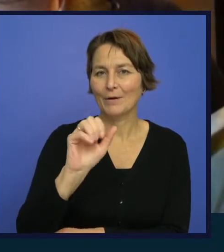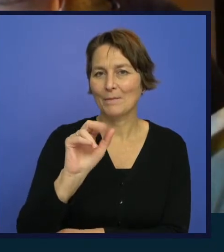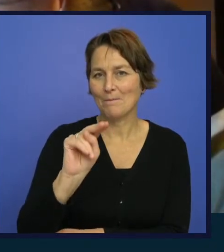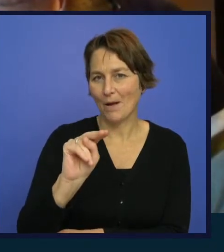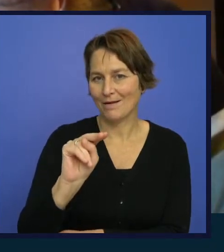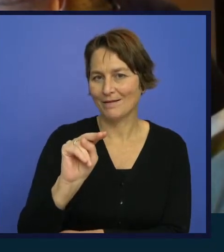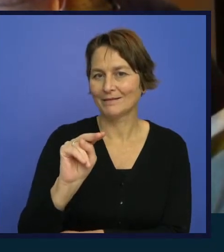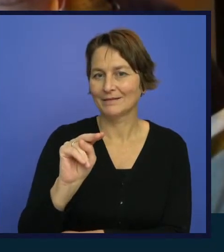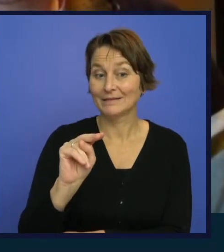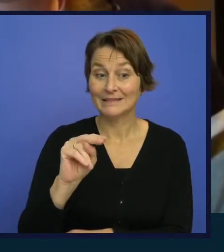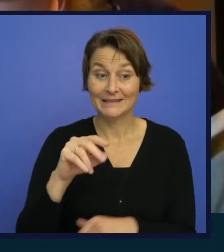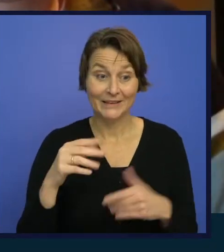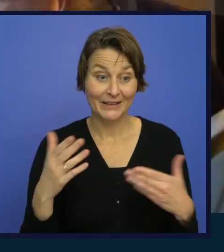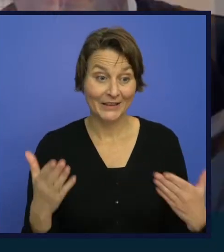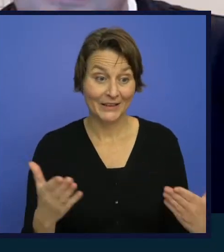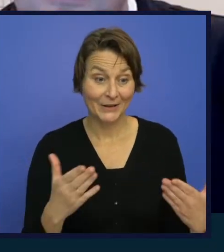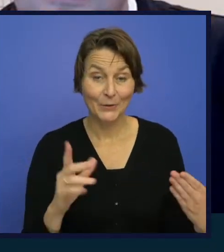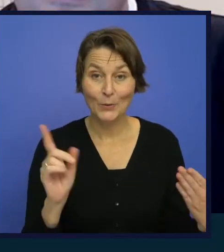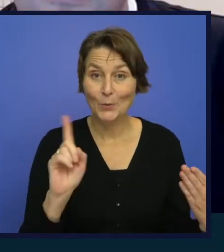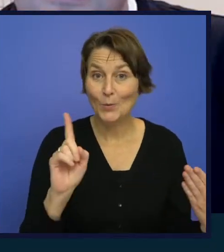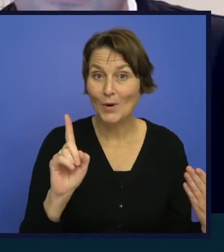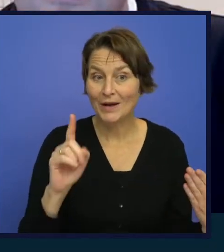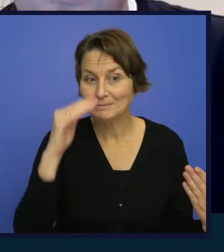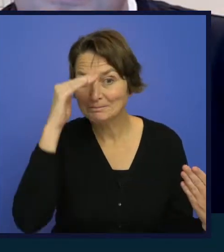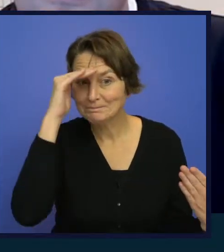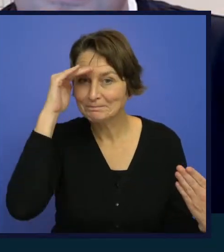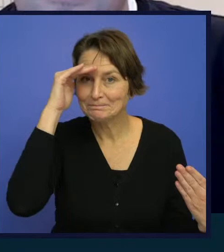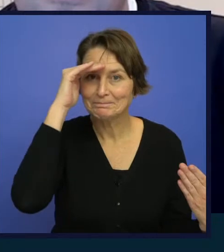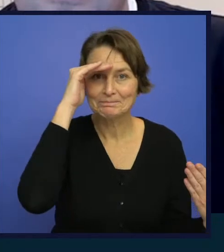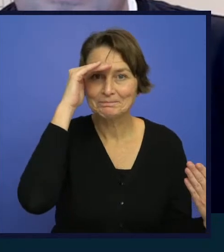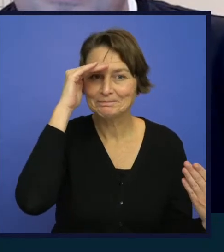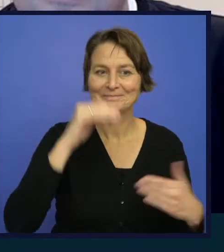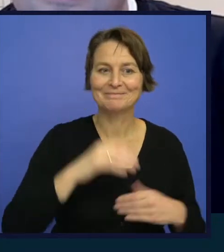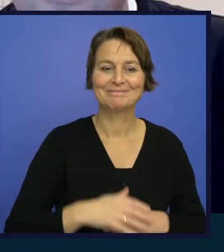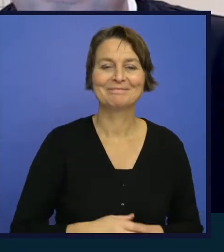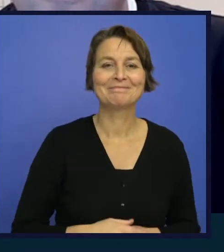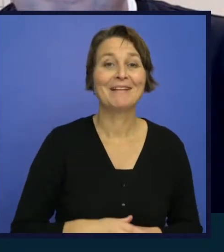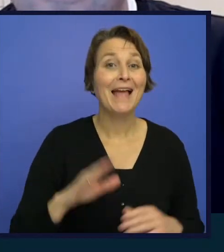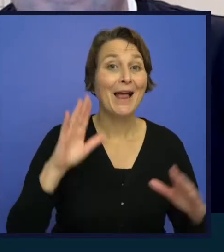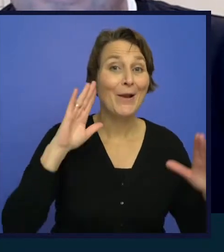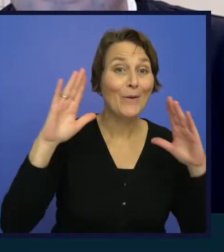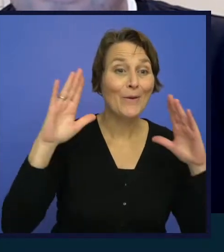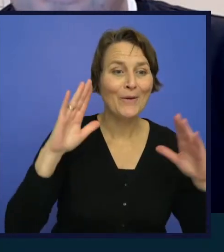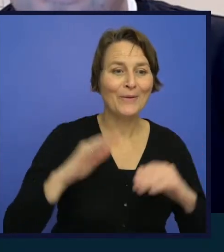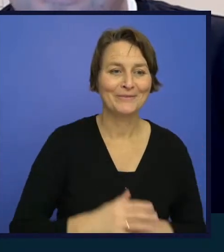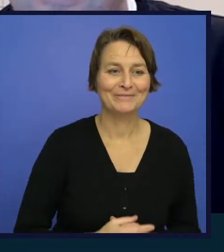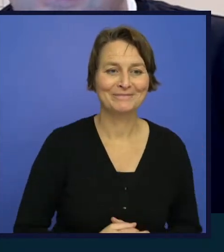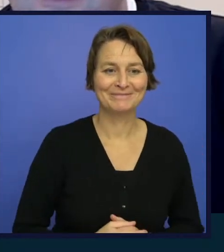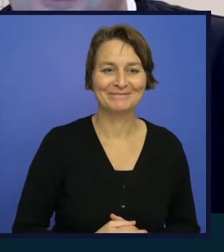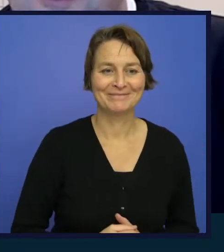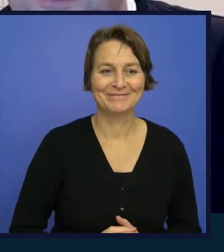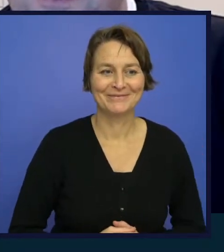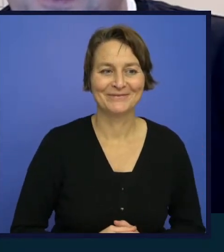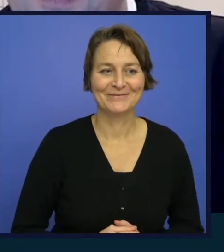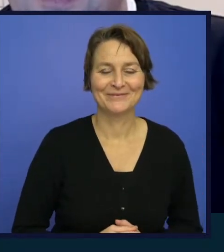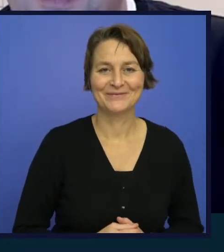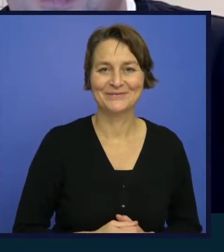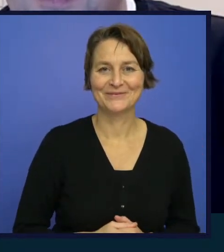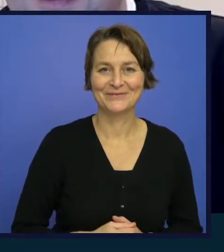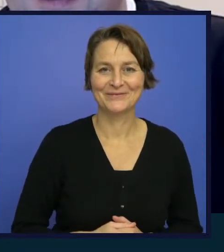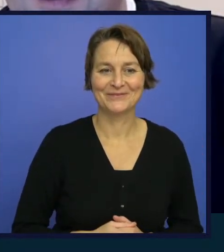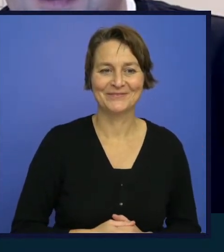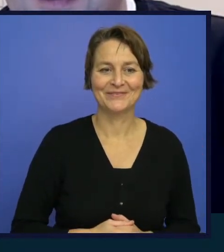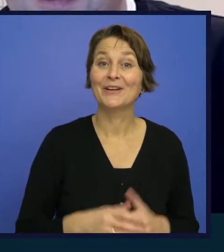Is she already there? I don't see her in the stream yet. Yeah, there she comes. There she comes. Hello,